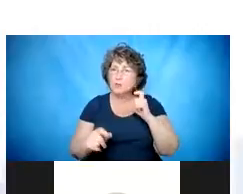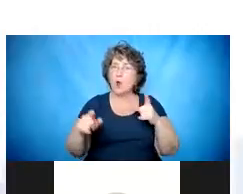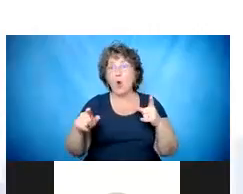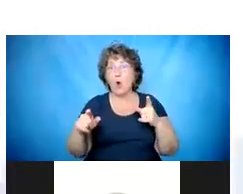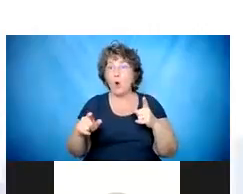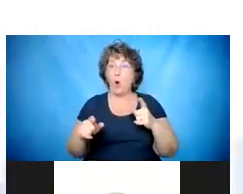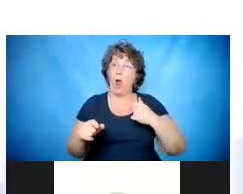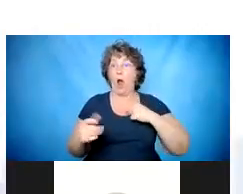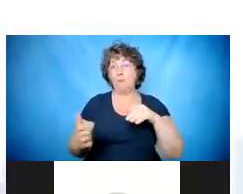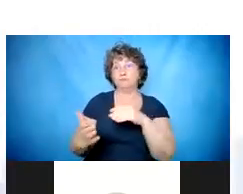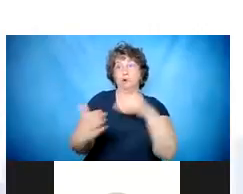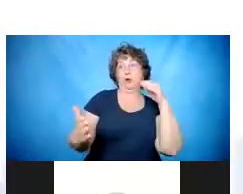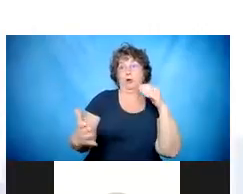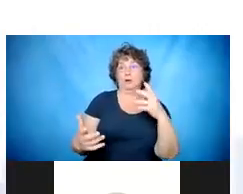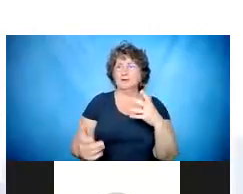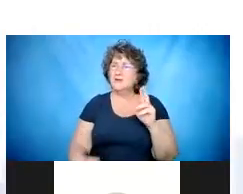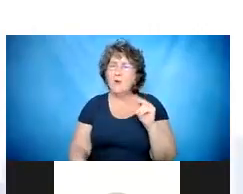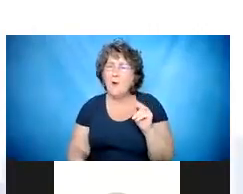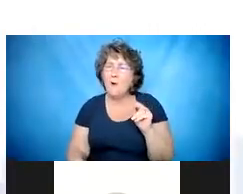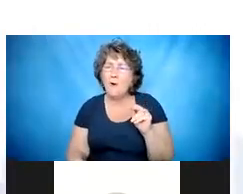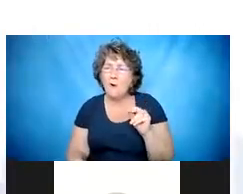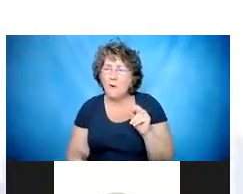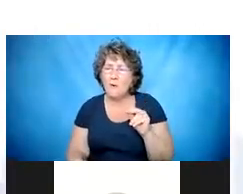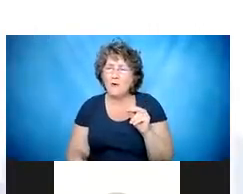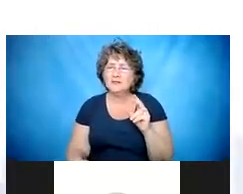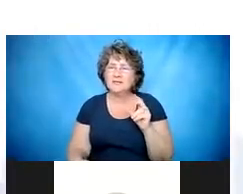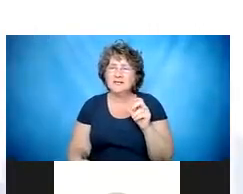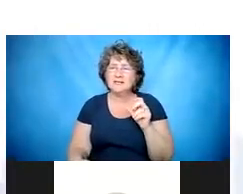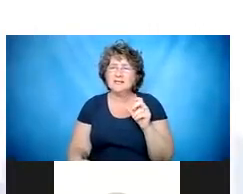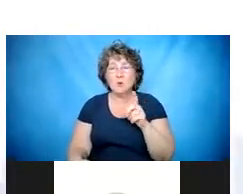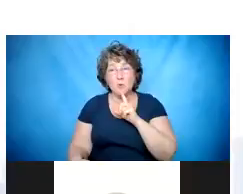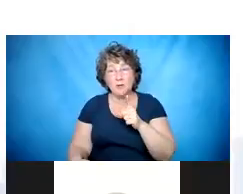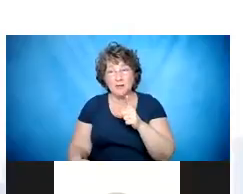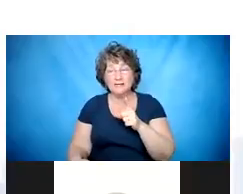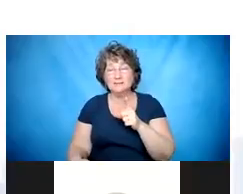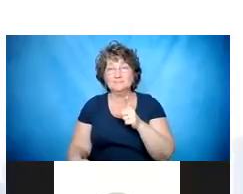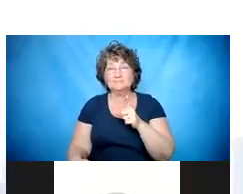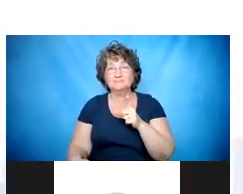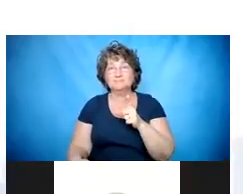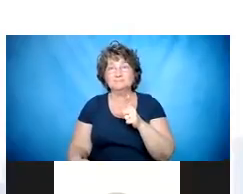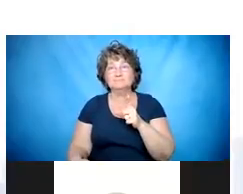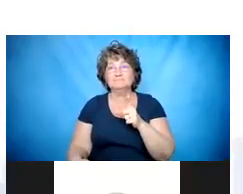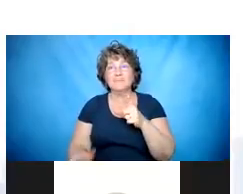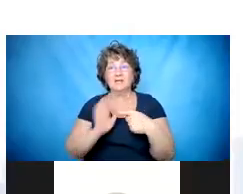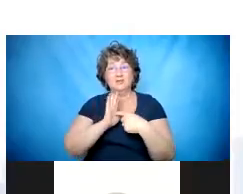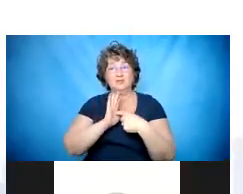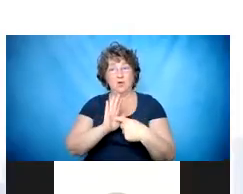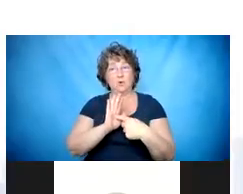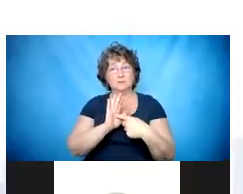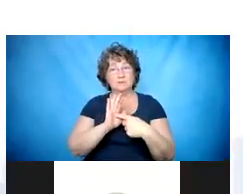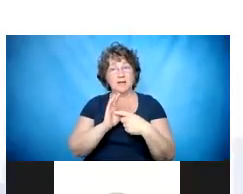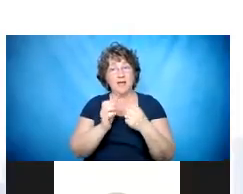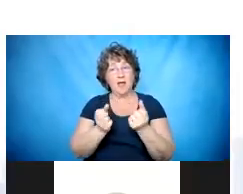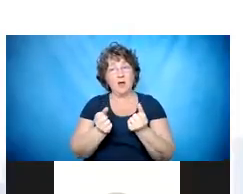I'm being prejudiced or I'm being racist. It's rather reflective of how many communities are excluded